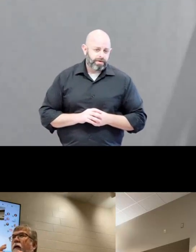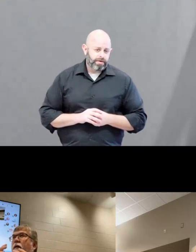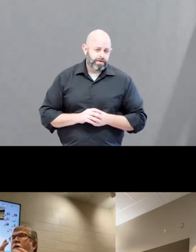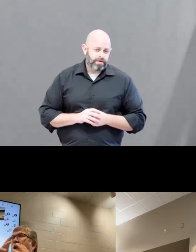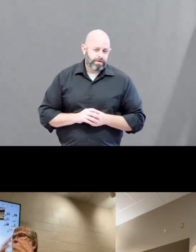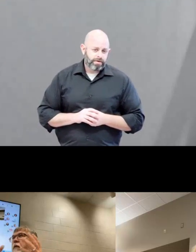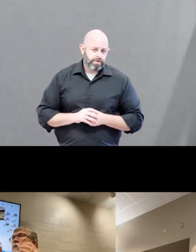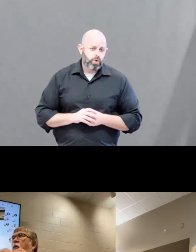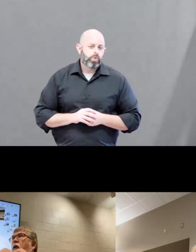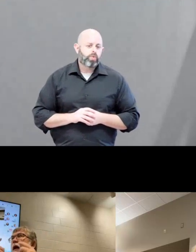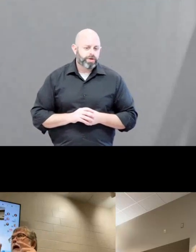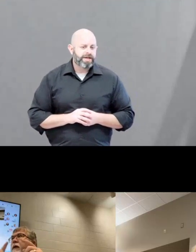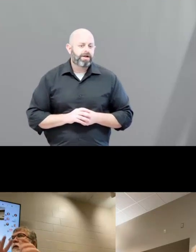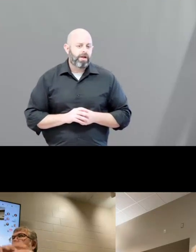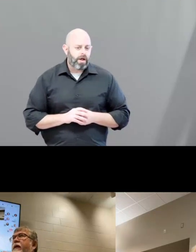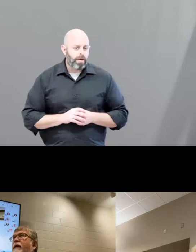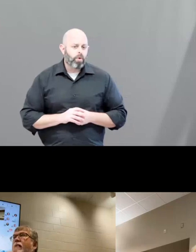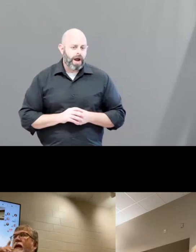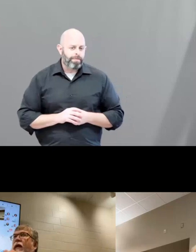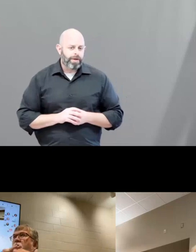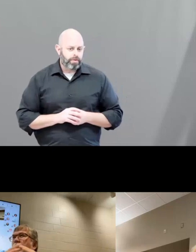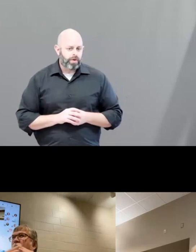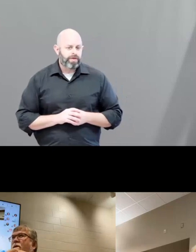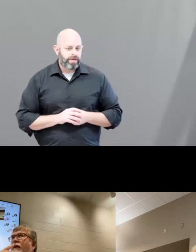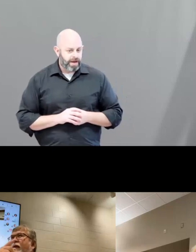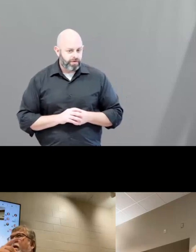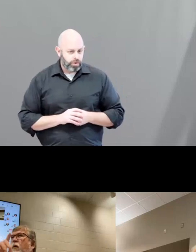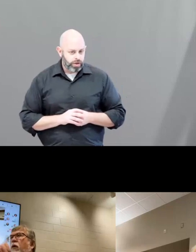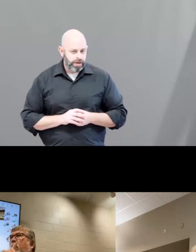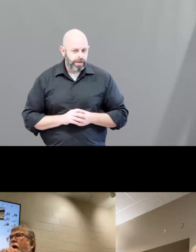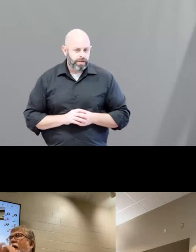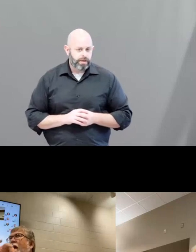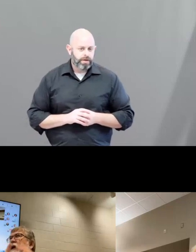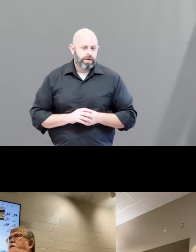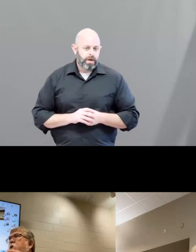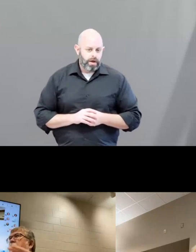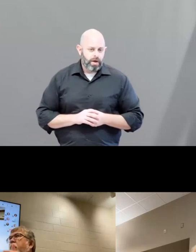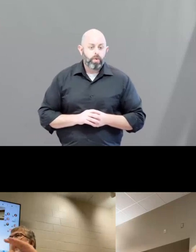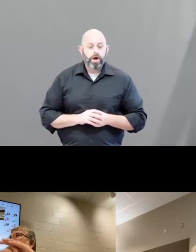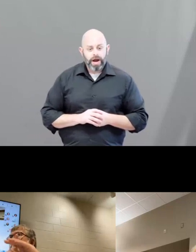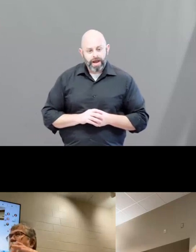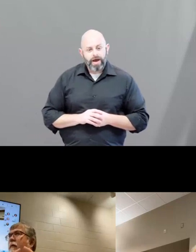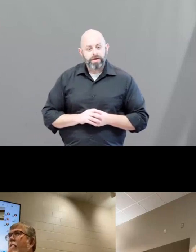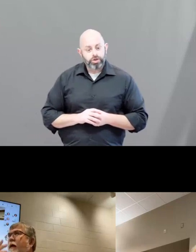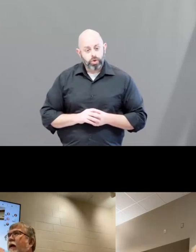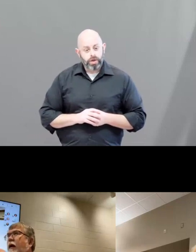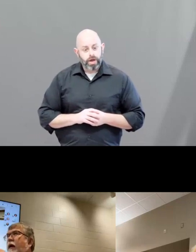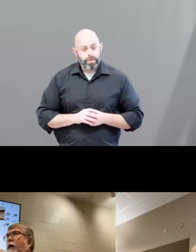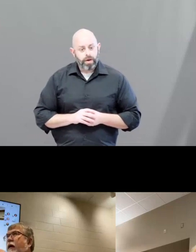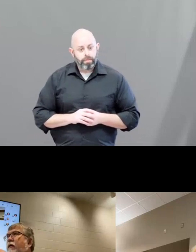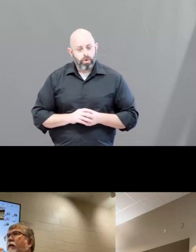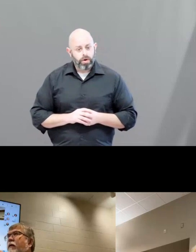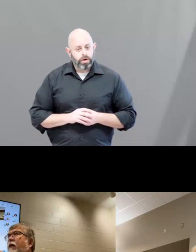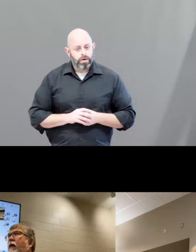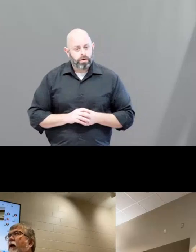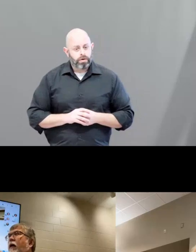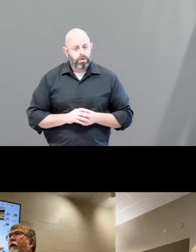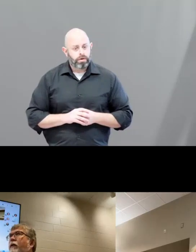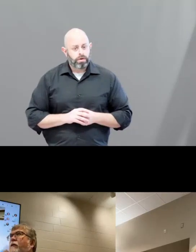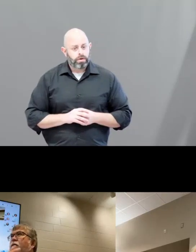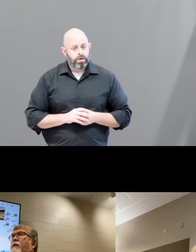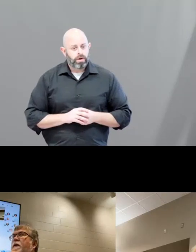And so we're seeing a lot more happen within the deaf community where AI is showing up a lot